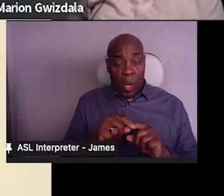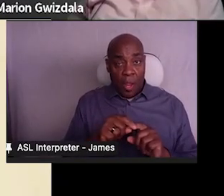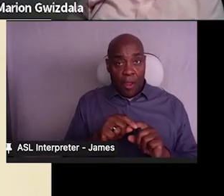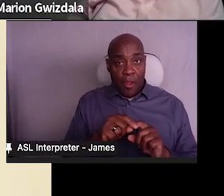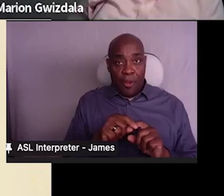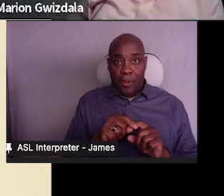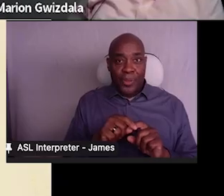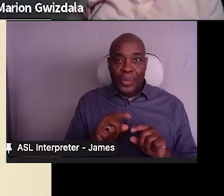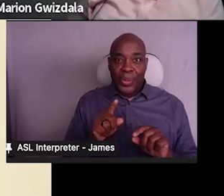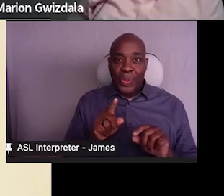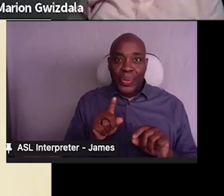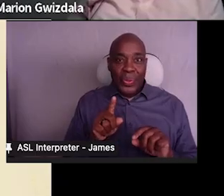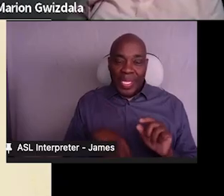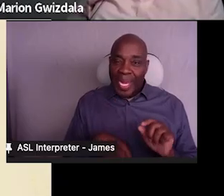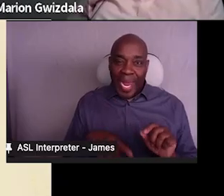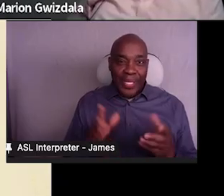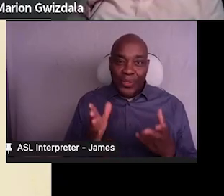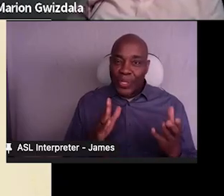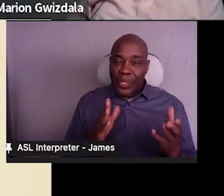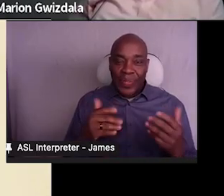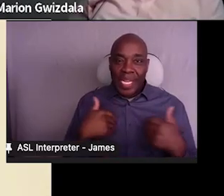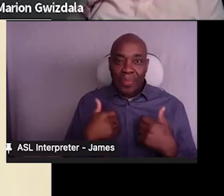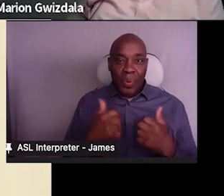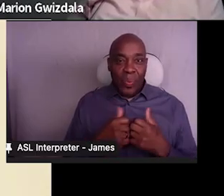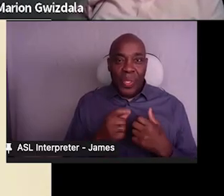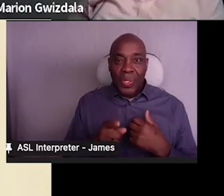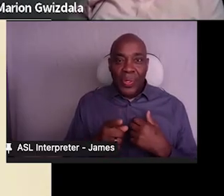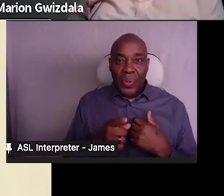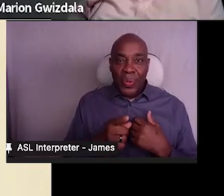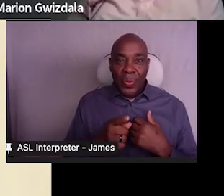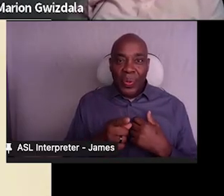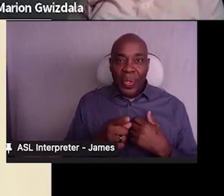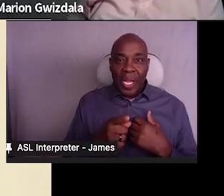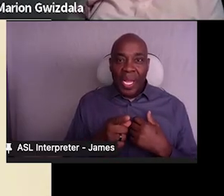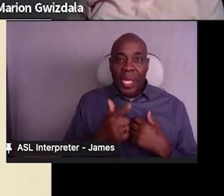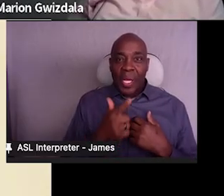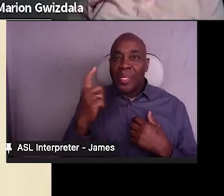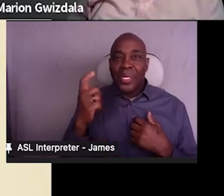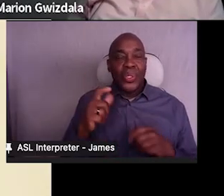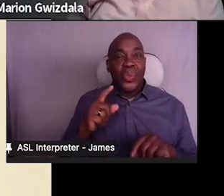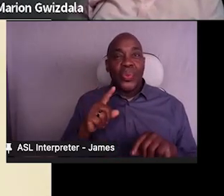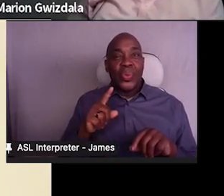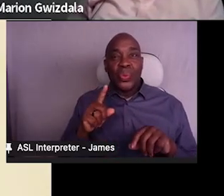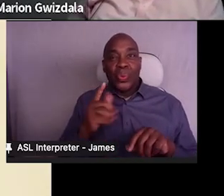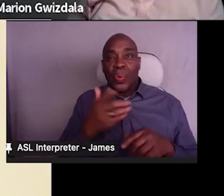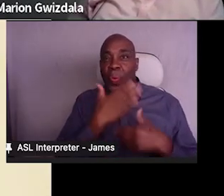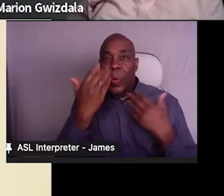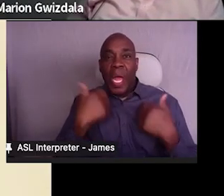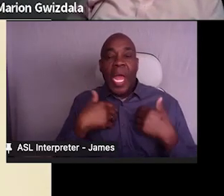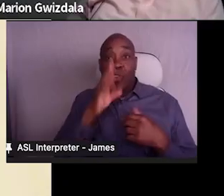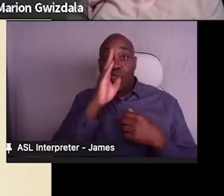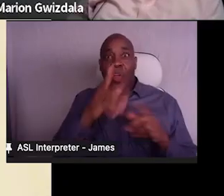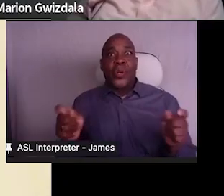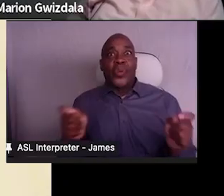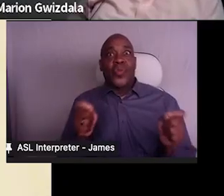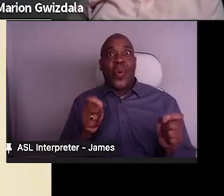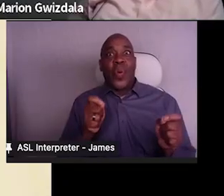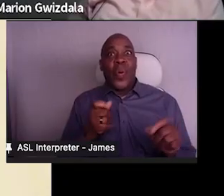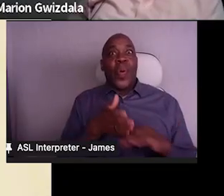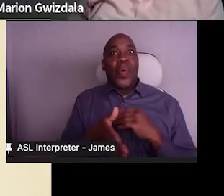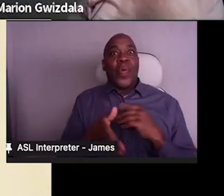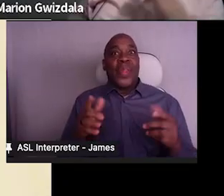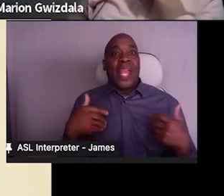that direct control. Examination rooms are not sterile environments. We enter